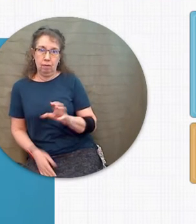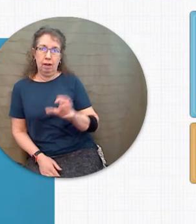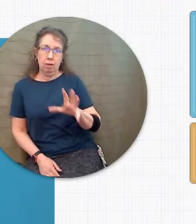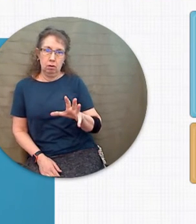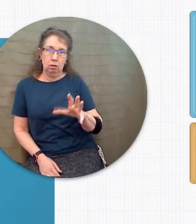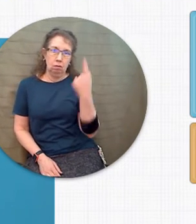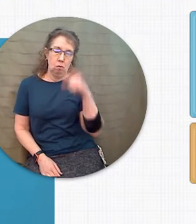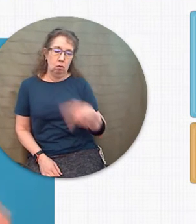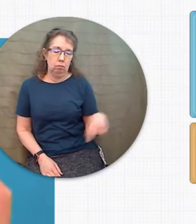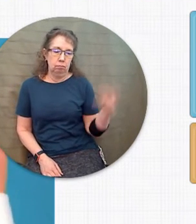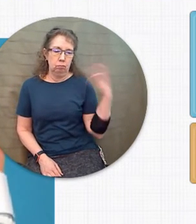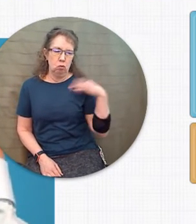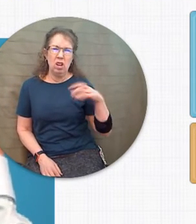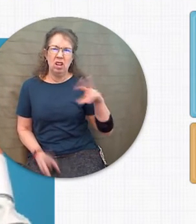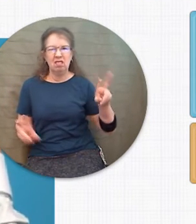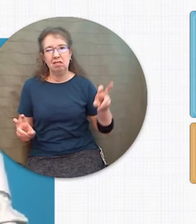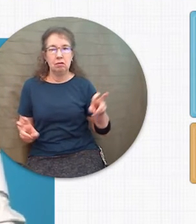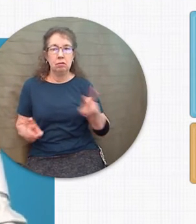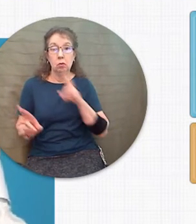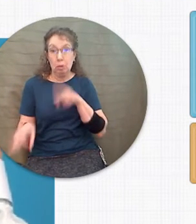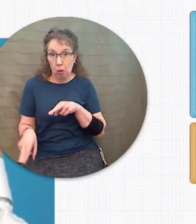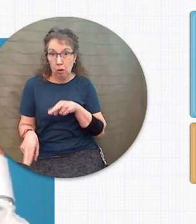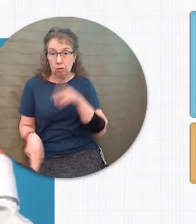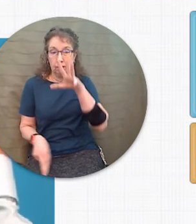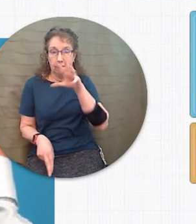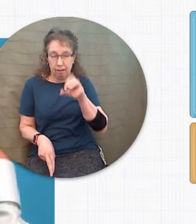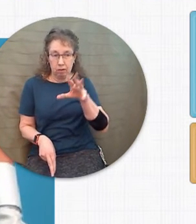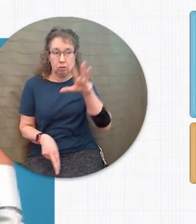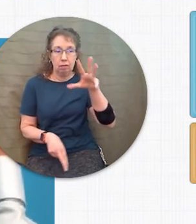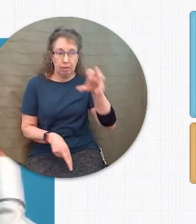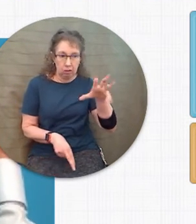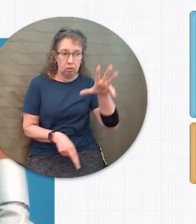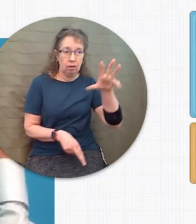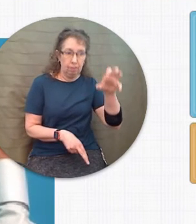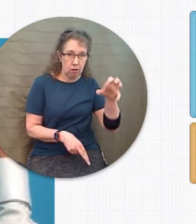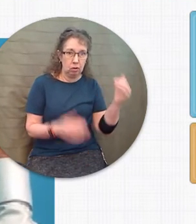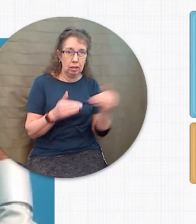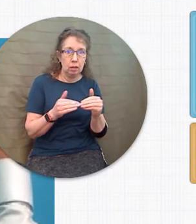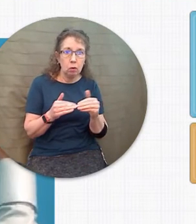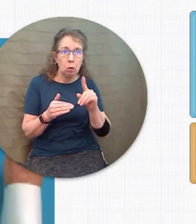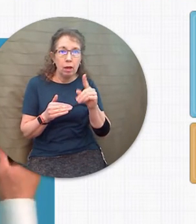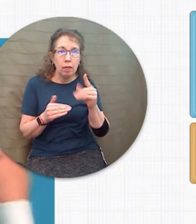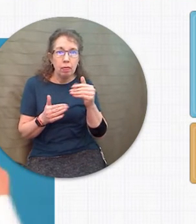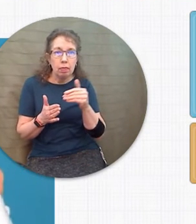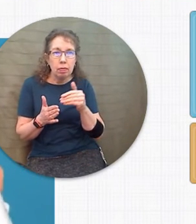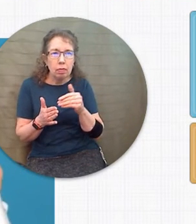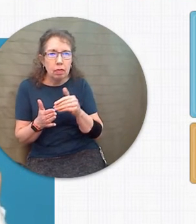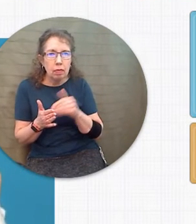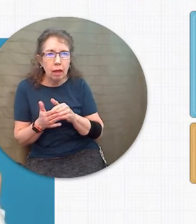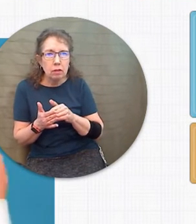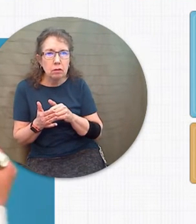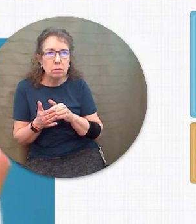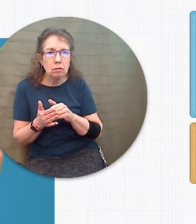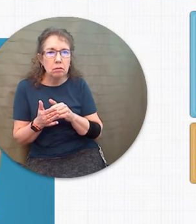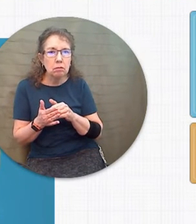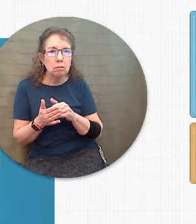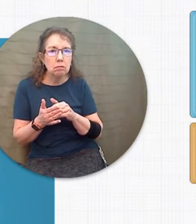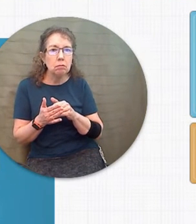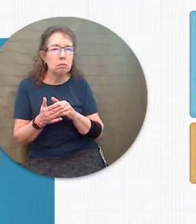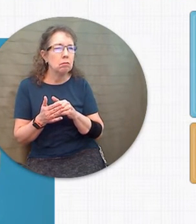500, and 100 make £1,100. Okay, and the symbol for the